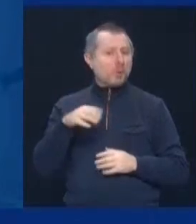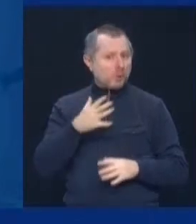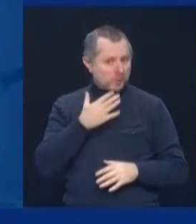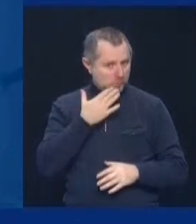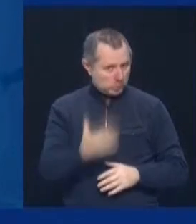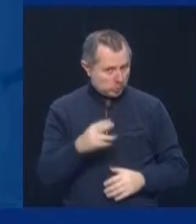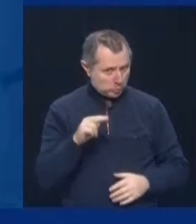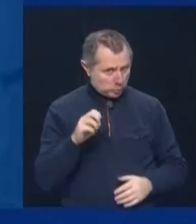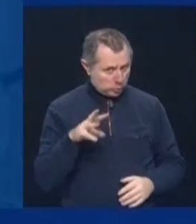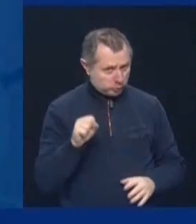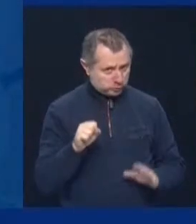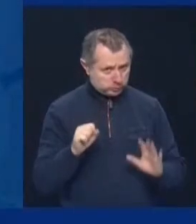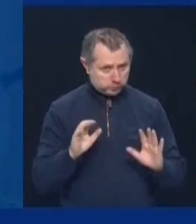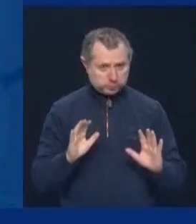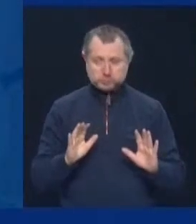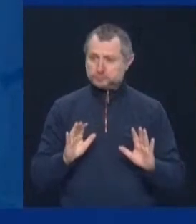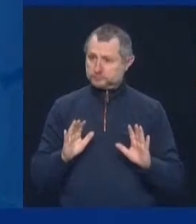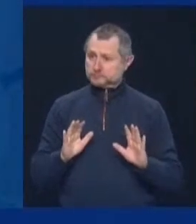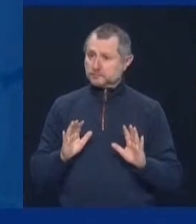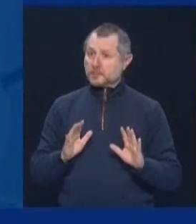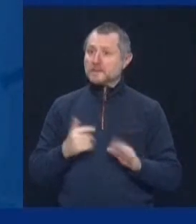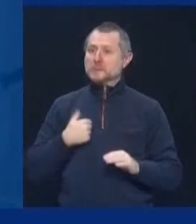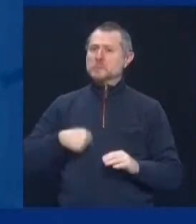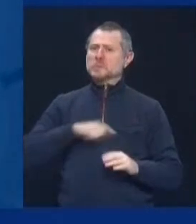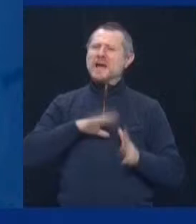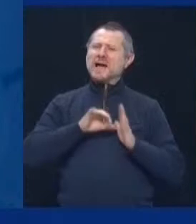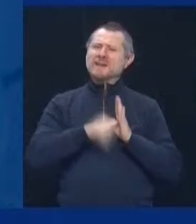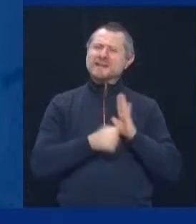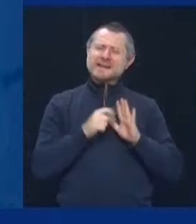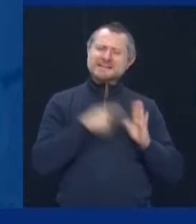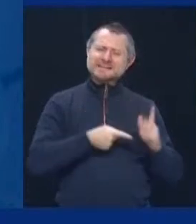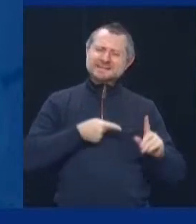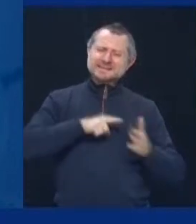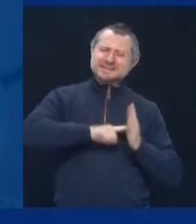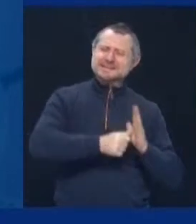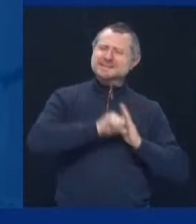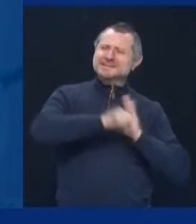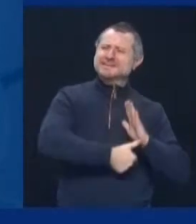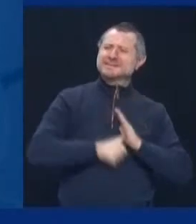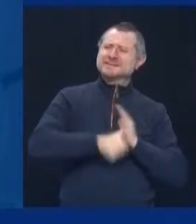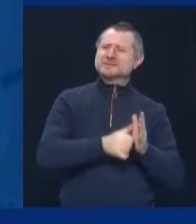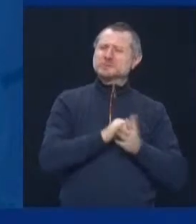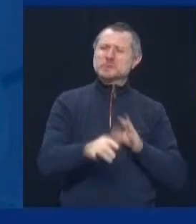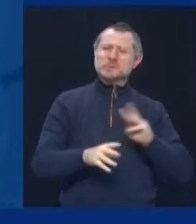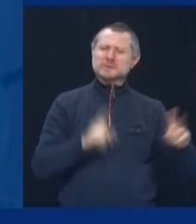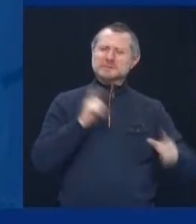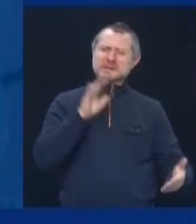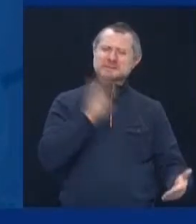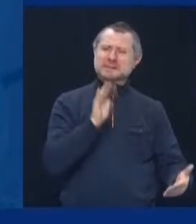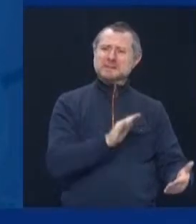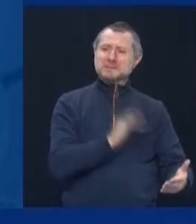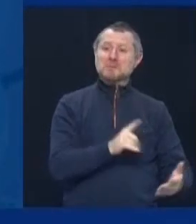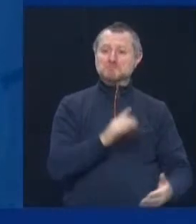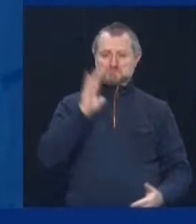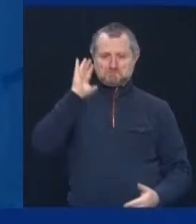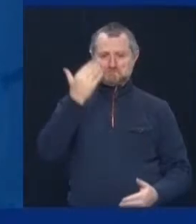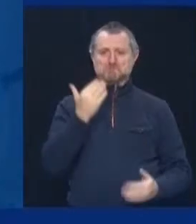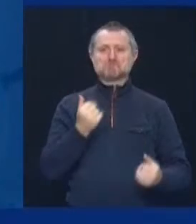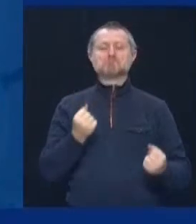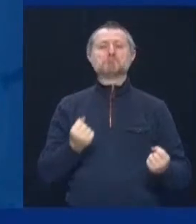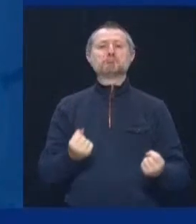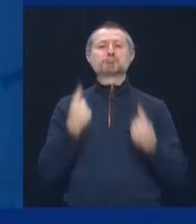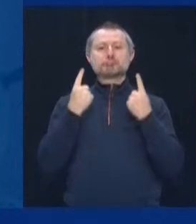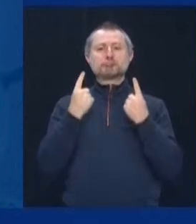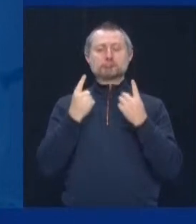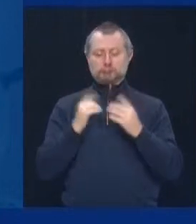been steadfast on the message there. And I think people get it and people are understanding.